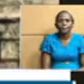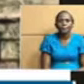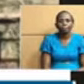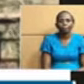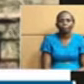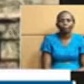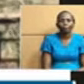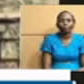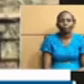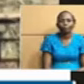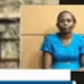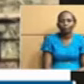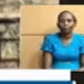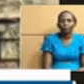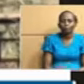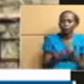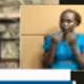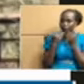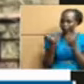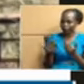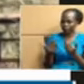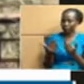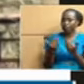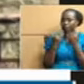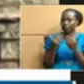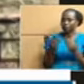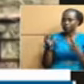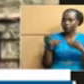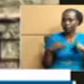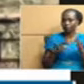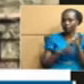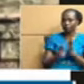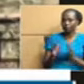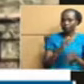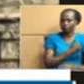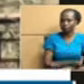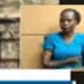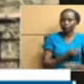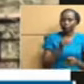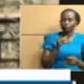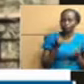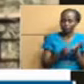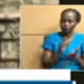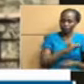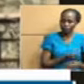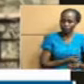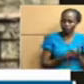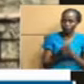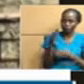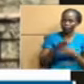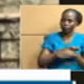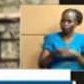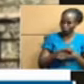Thank you. First of all, thank you for having me, representing Uganda Women Entrepreneurs. The social